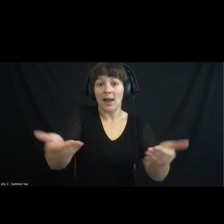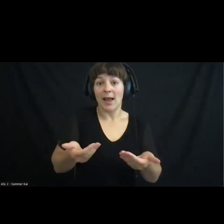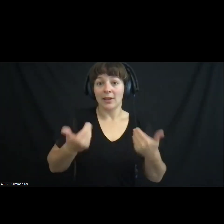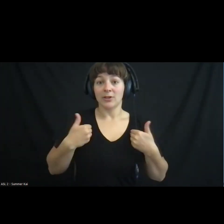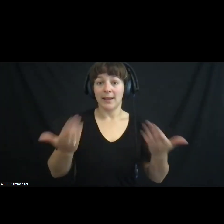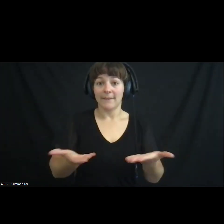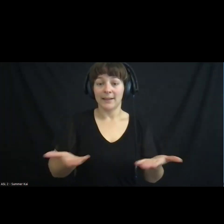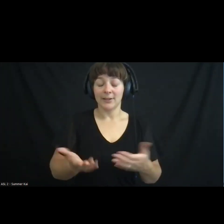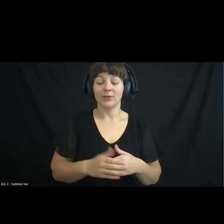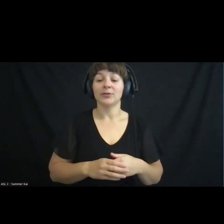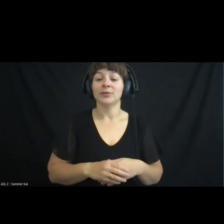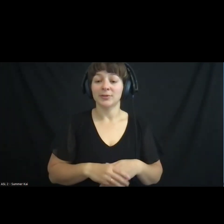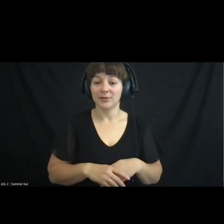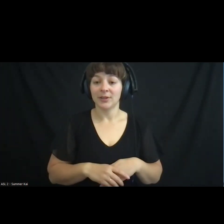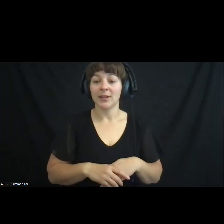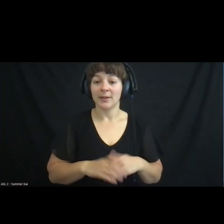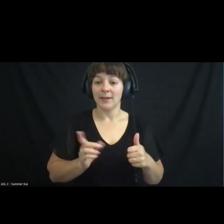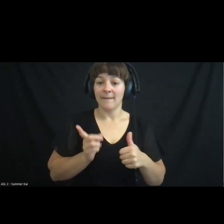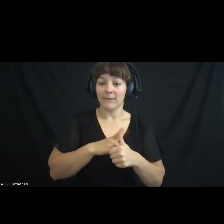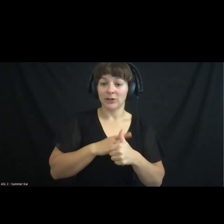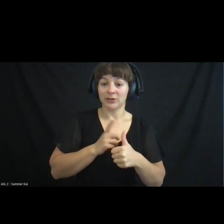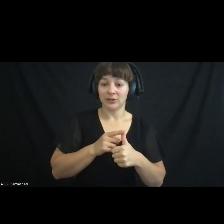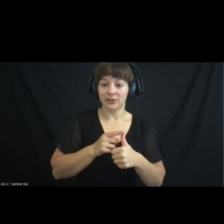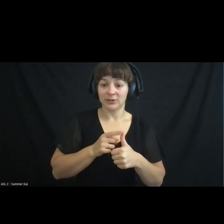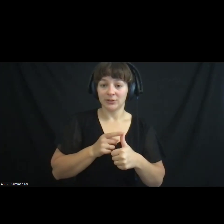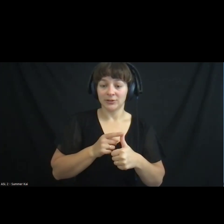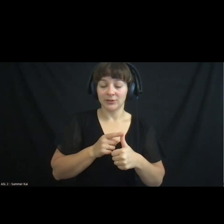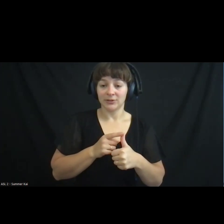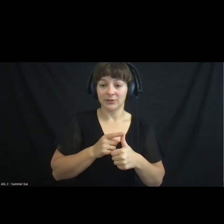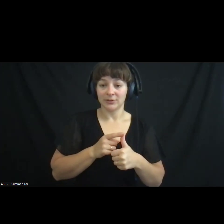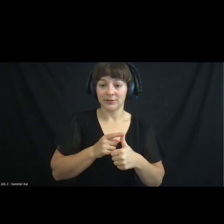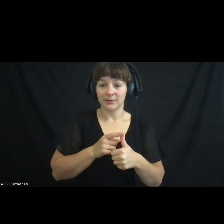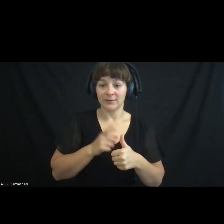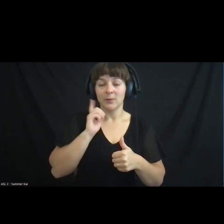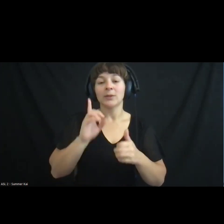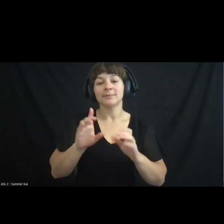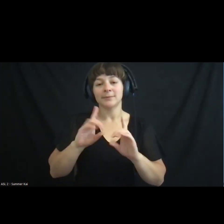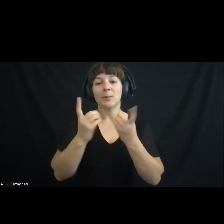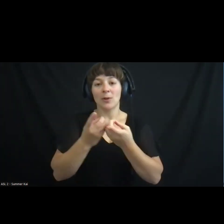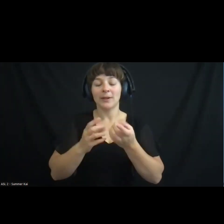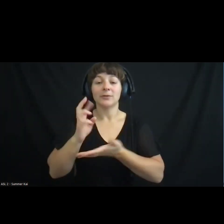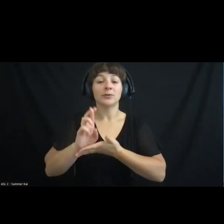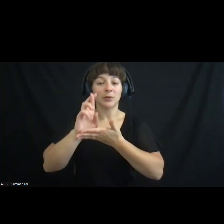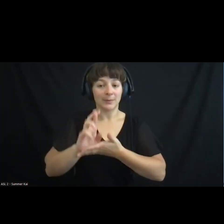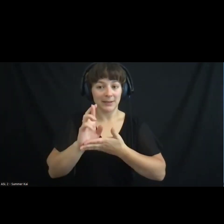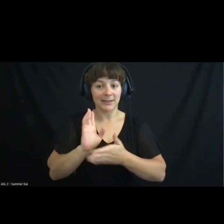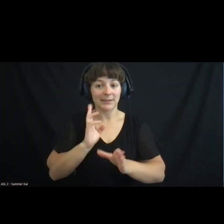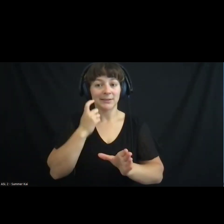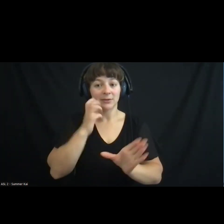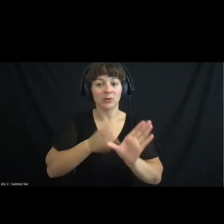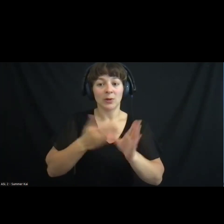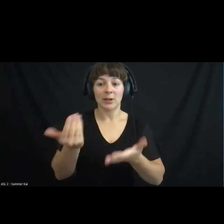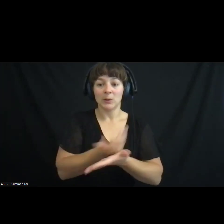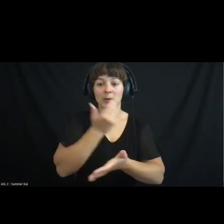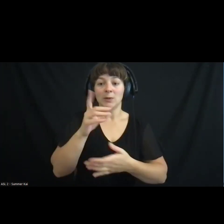of Rehabilitation. First of all, start joining us here in about 2 weeks. We have a new deputy